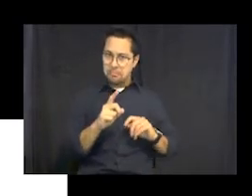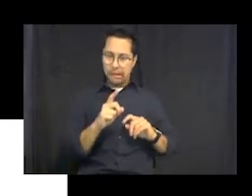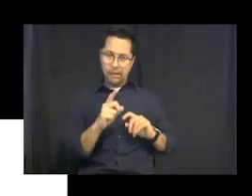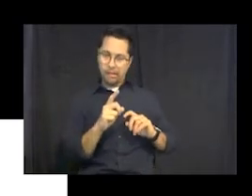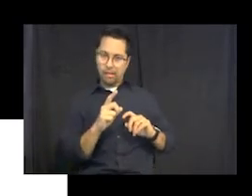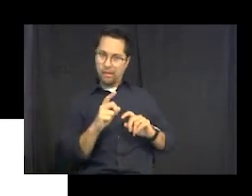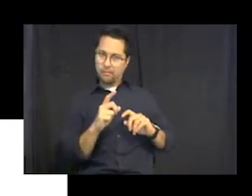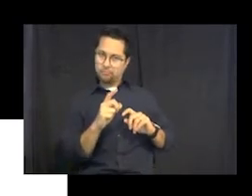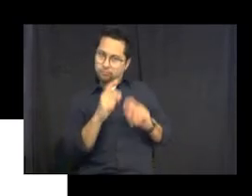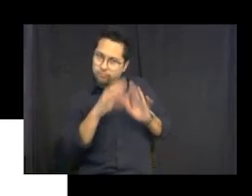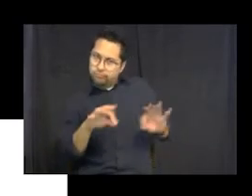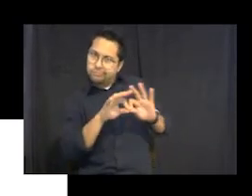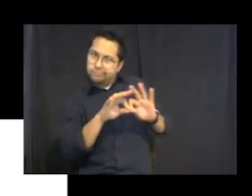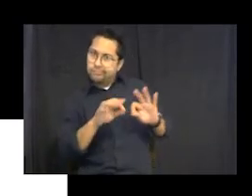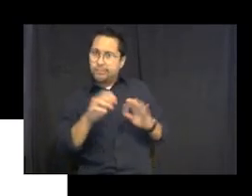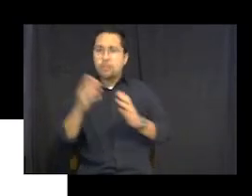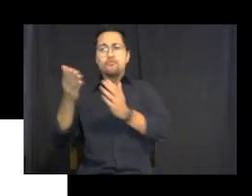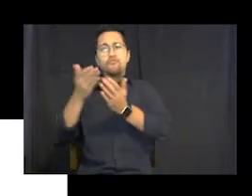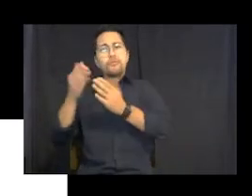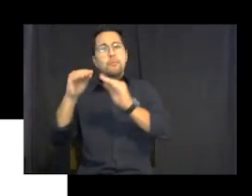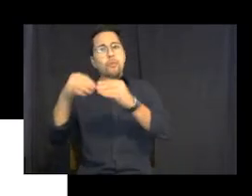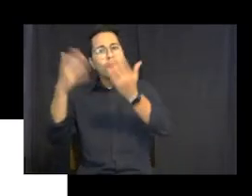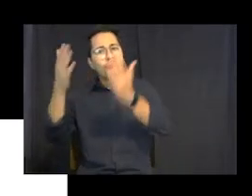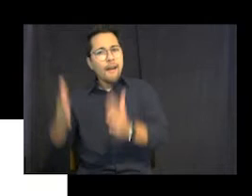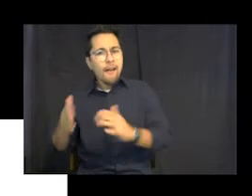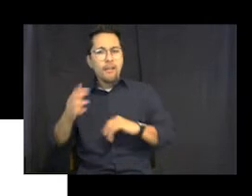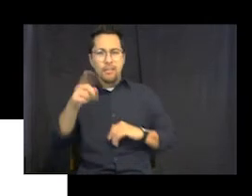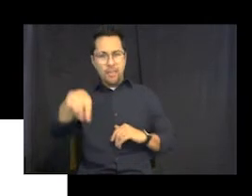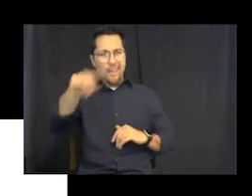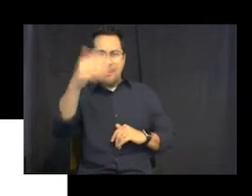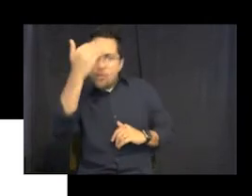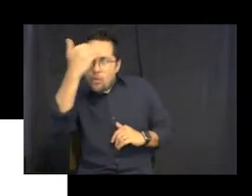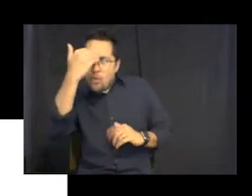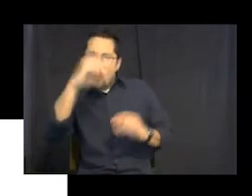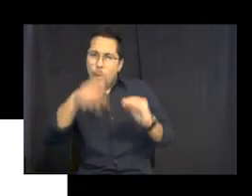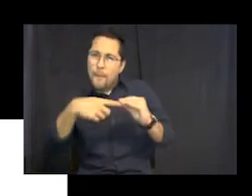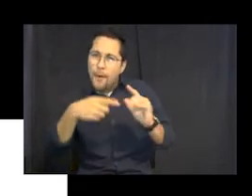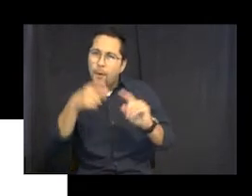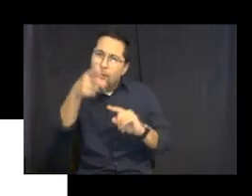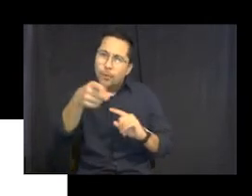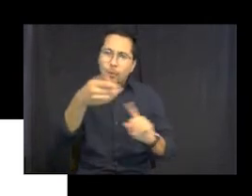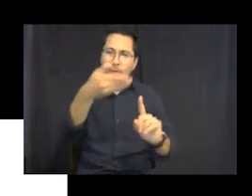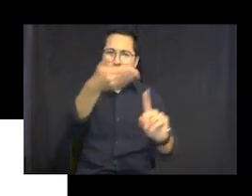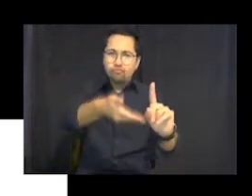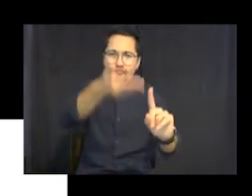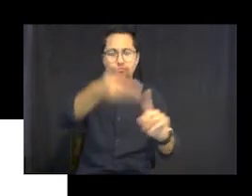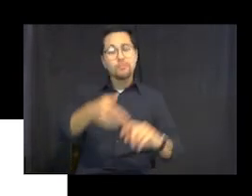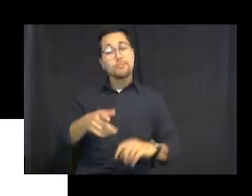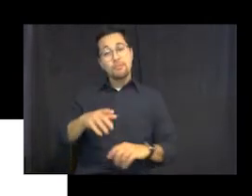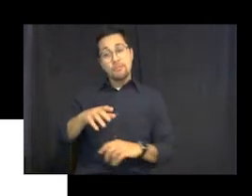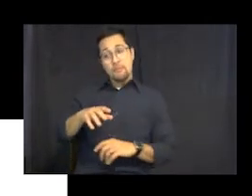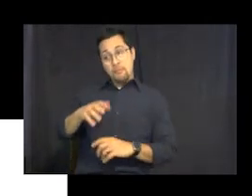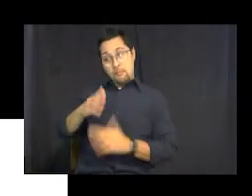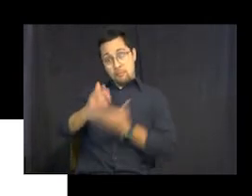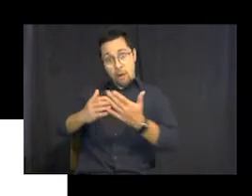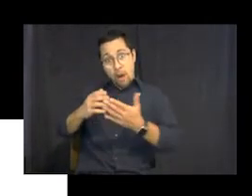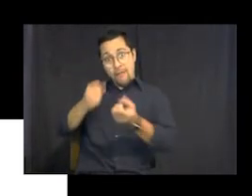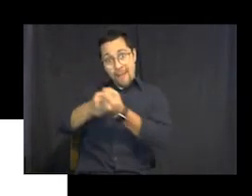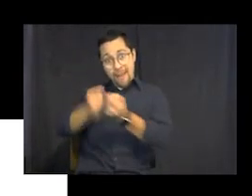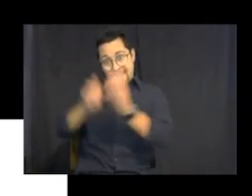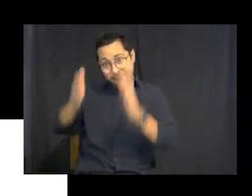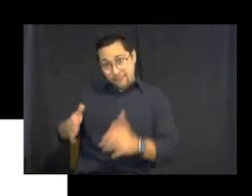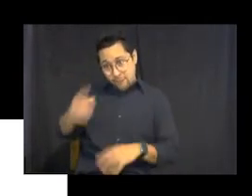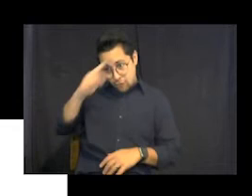that your service providers, that they know about you. And part of advocating for yourself is educating